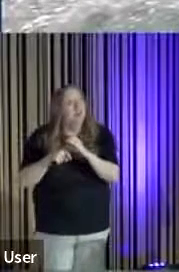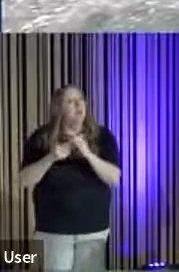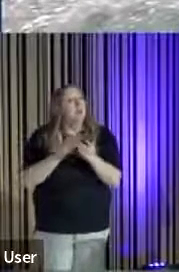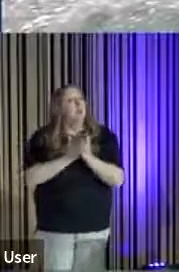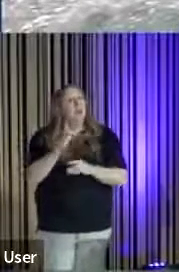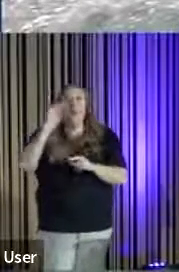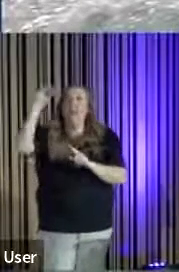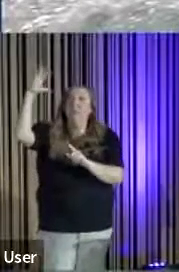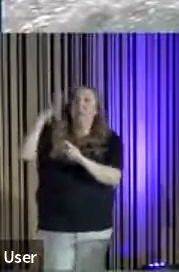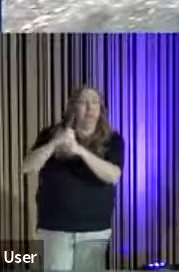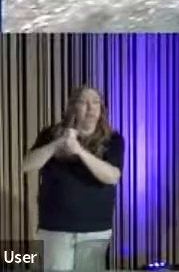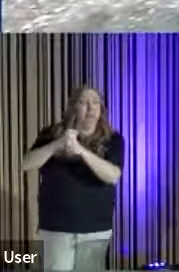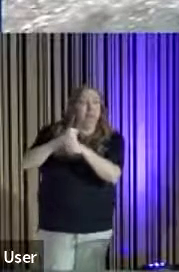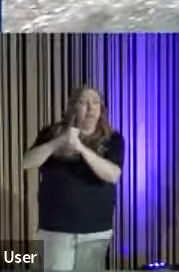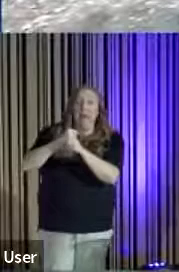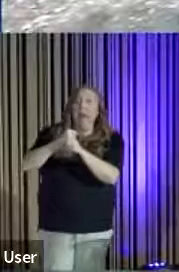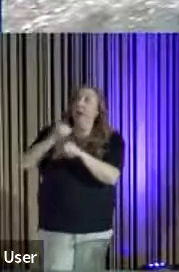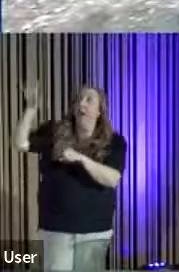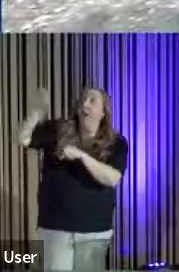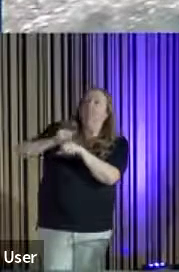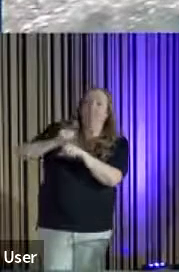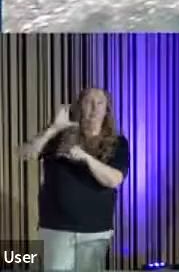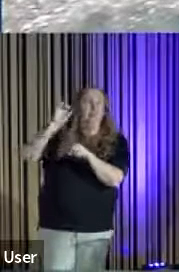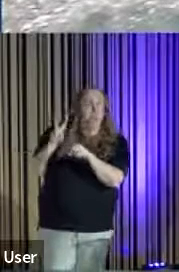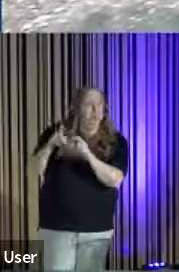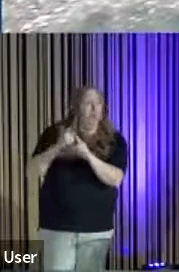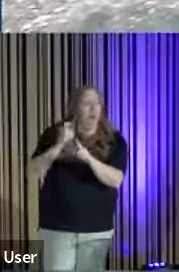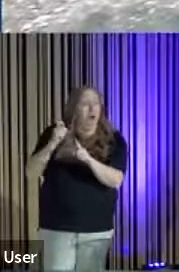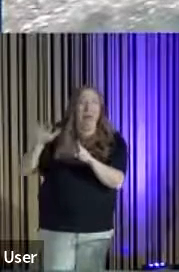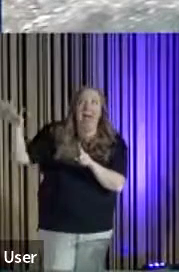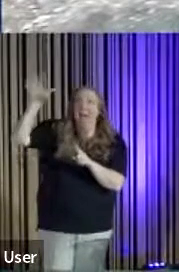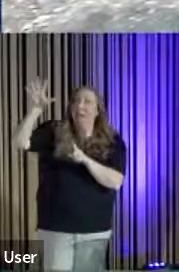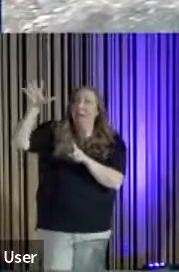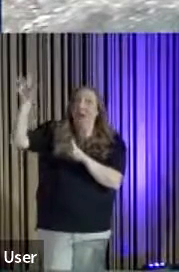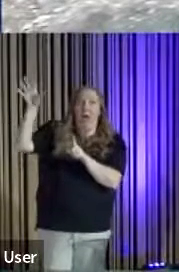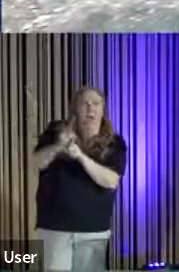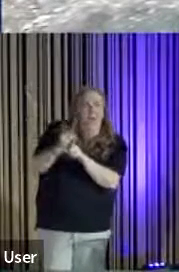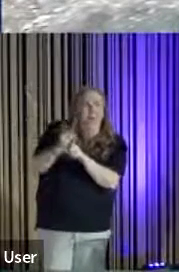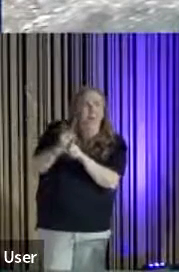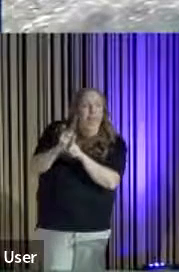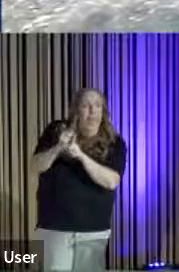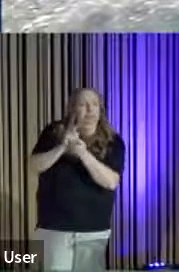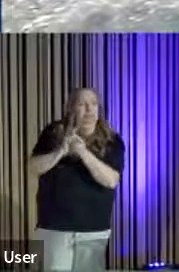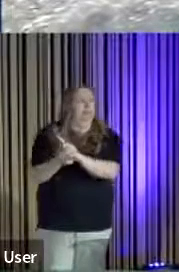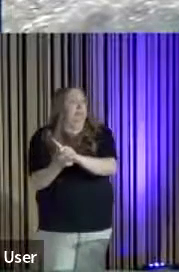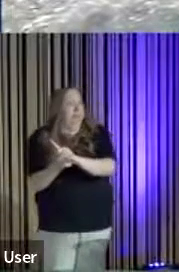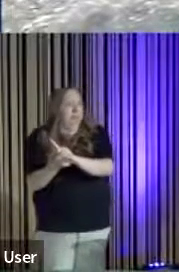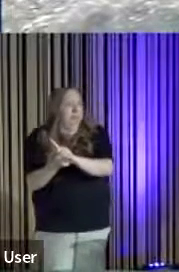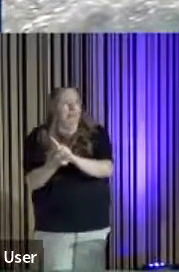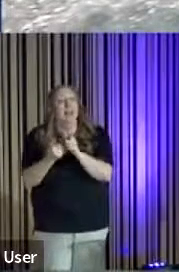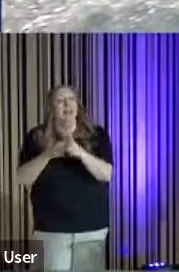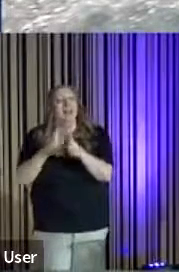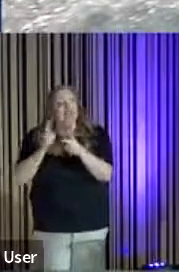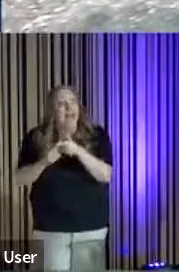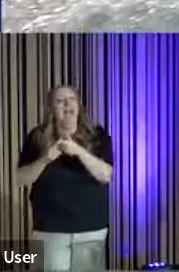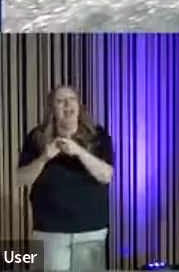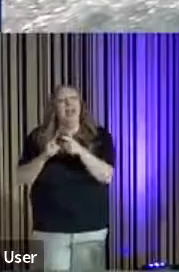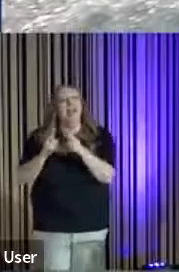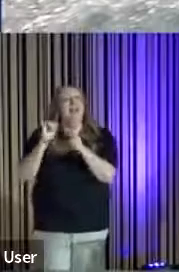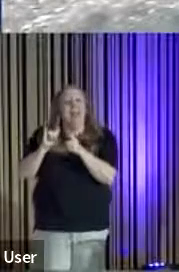out of the atmosphere, they convert it into life, into themselves, which then feeds the food webs to the